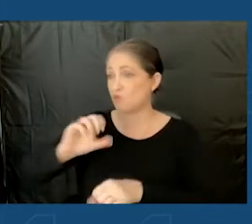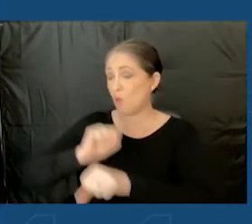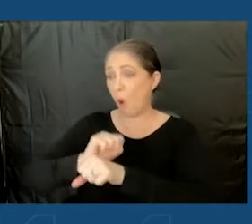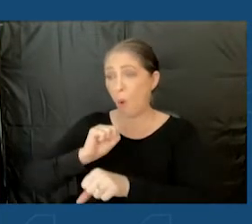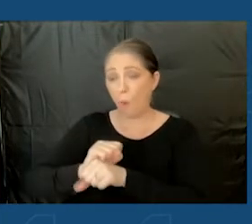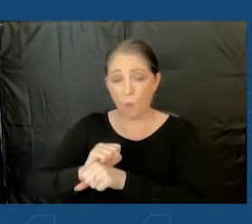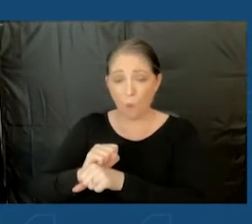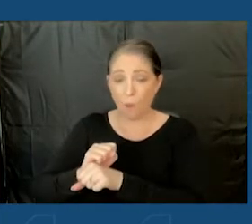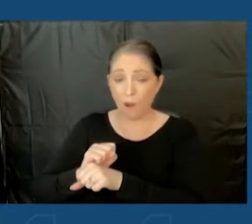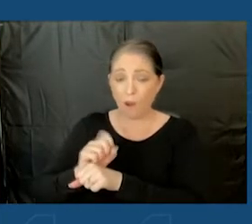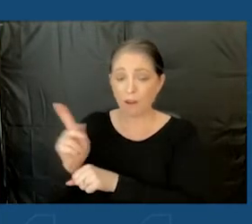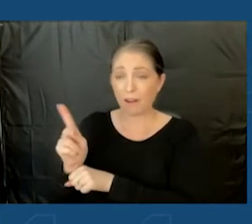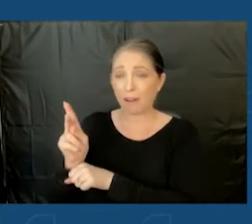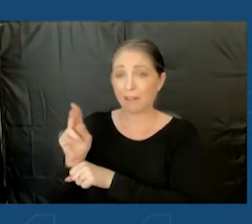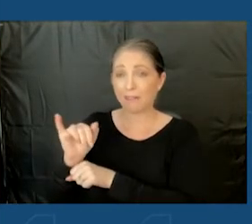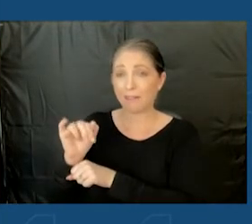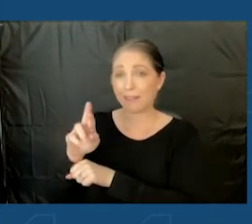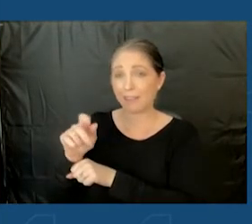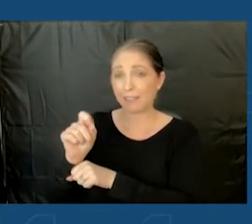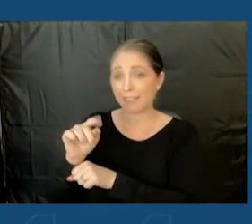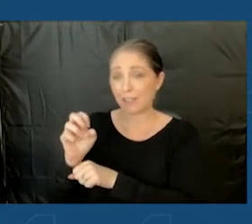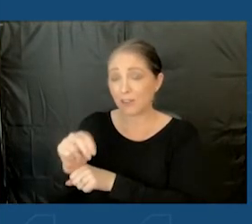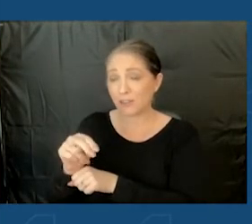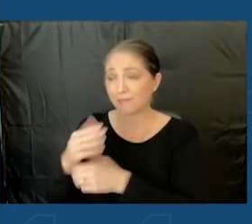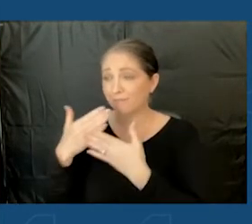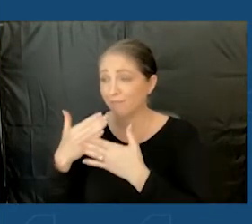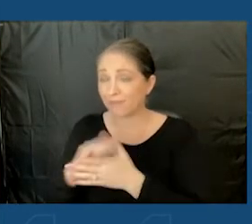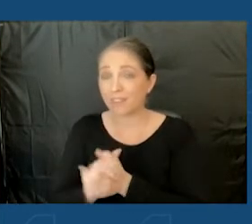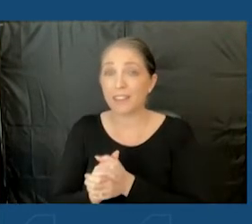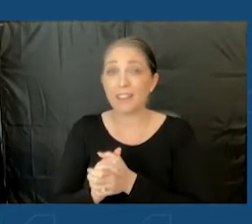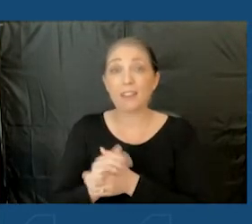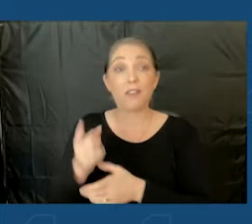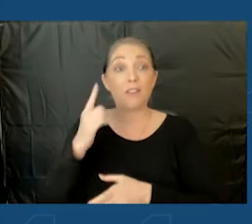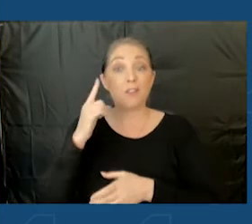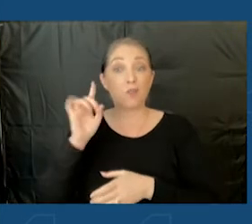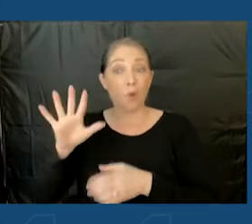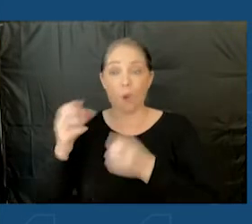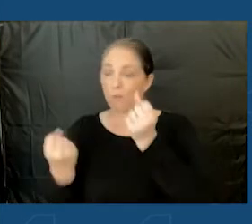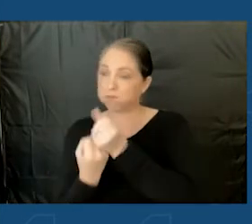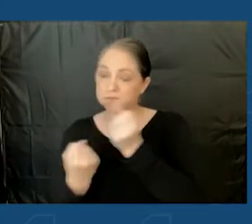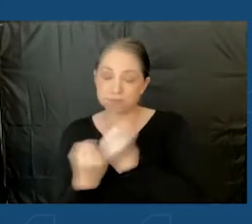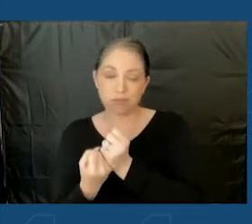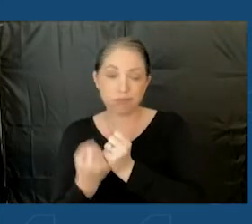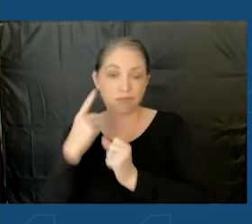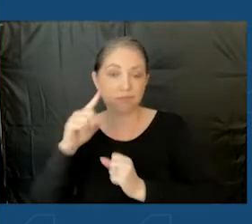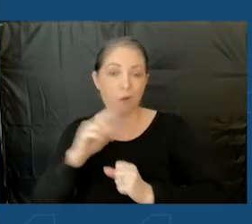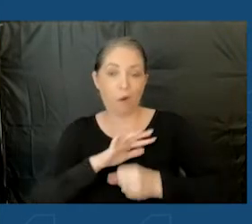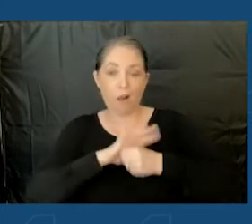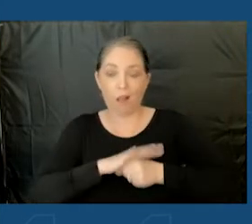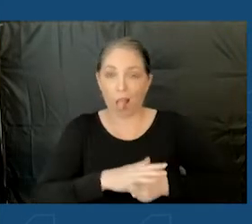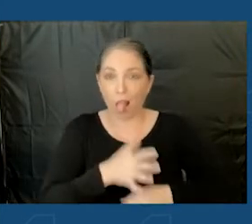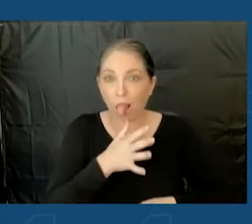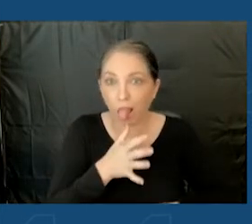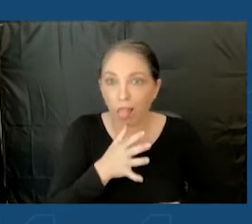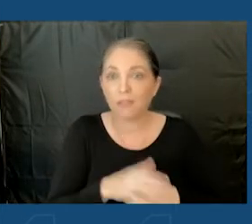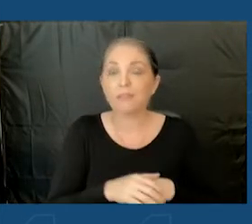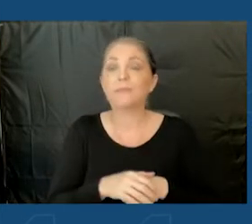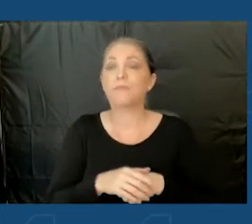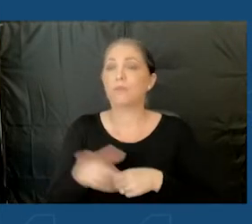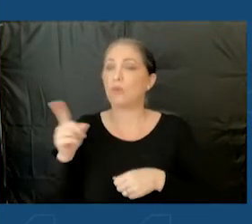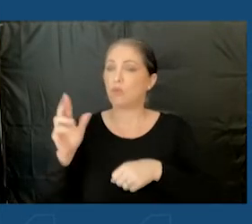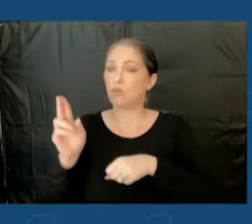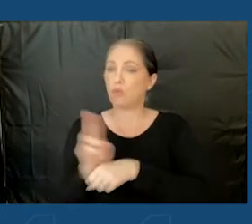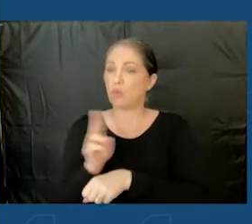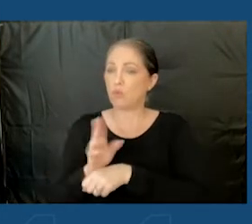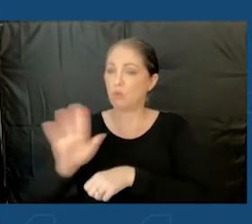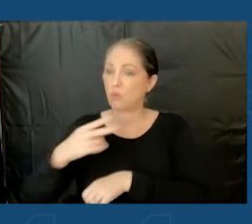and advocate for stressed out moms, something we both know a little bit about with our experiences, but also how you fight for us, using your voice for the